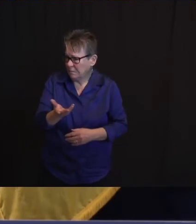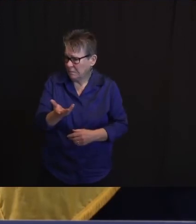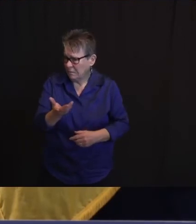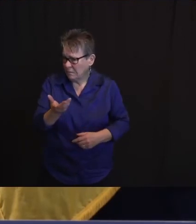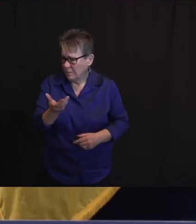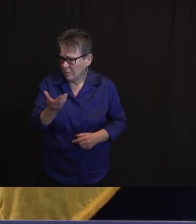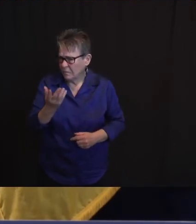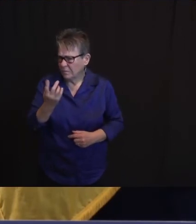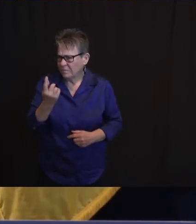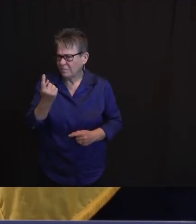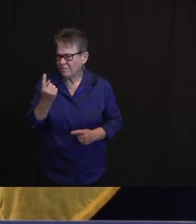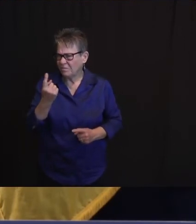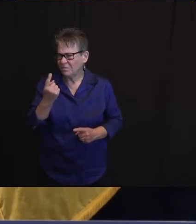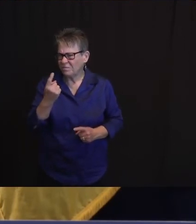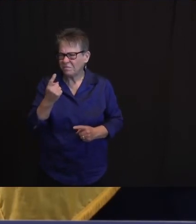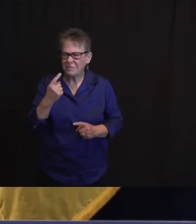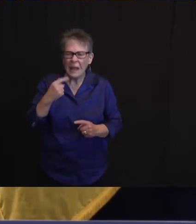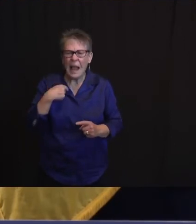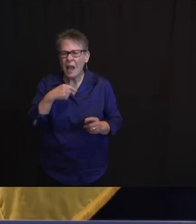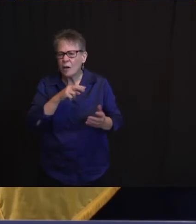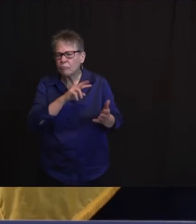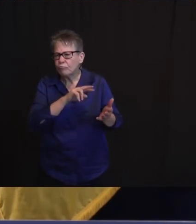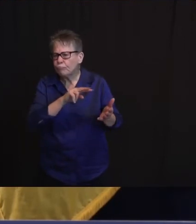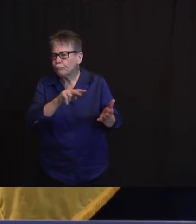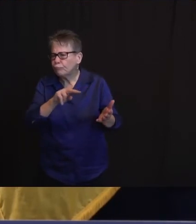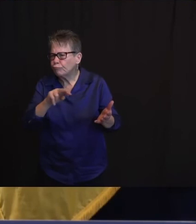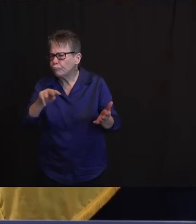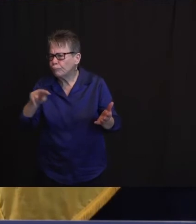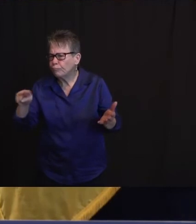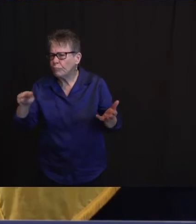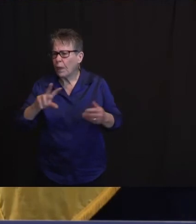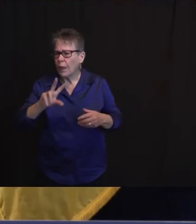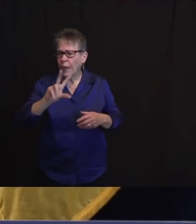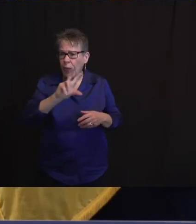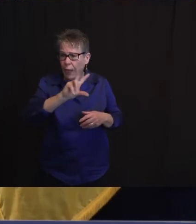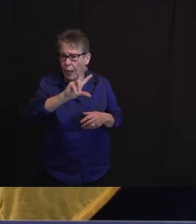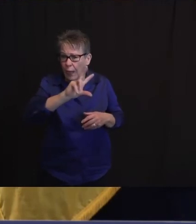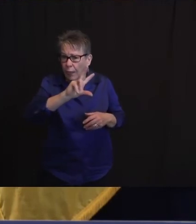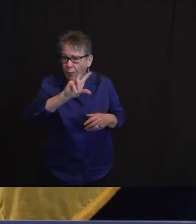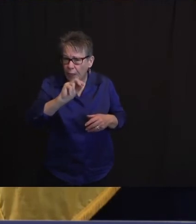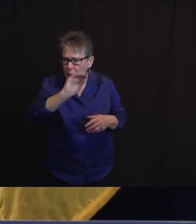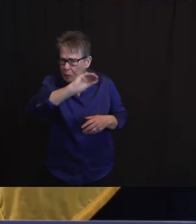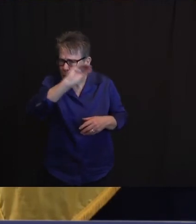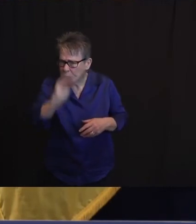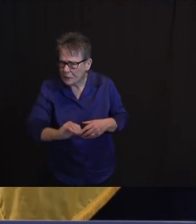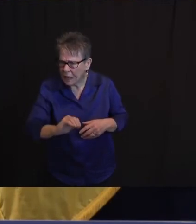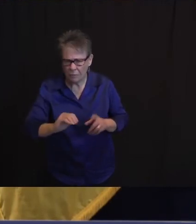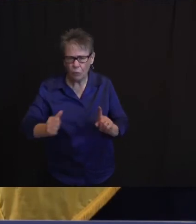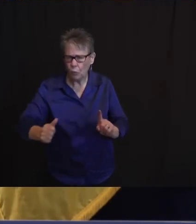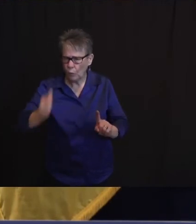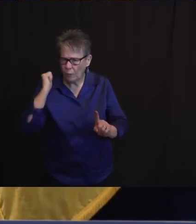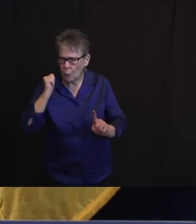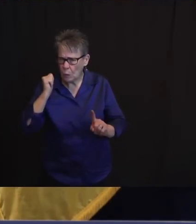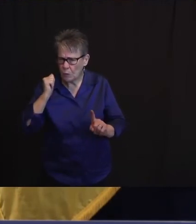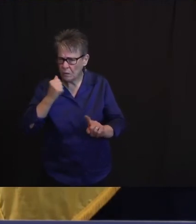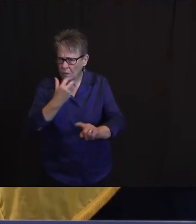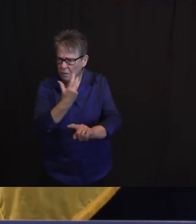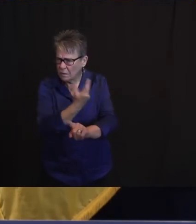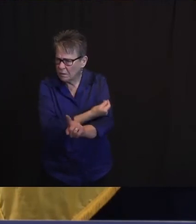a third of the workers have not taken the shot. Do we have healthcare workers either in the nursing homes